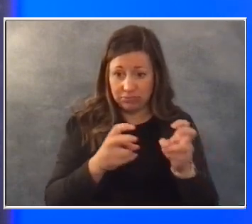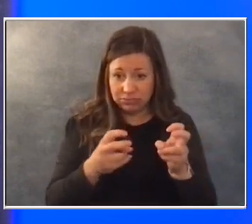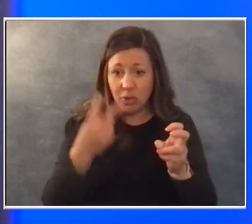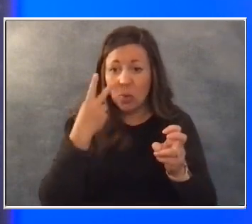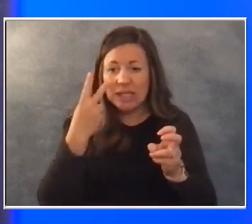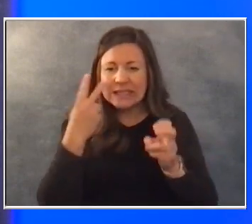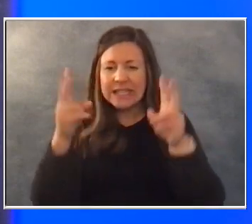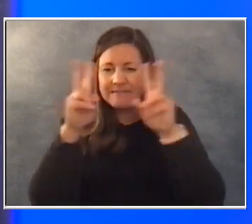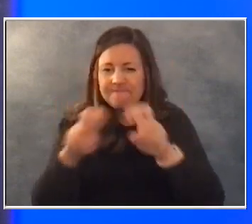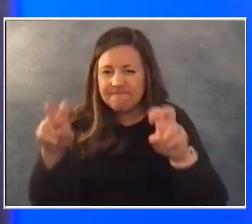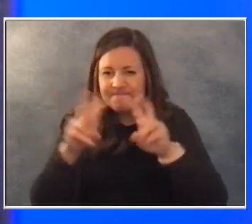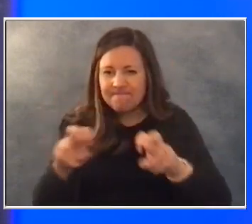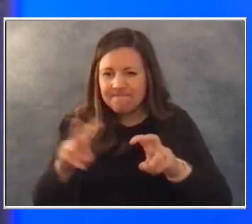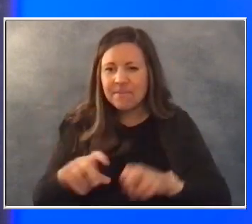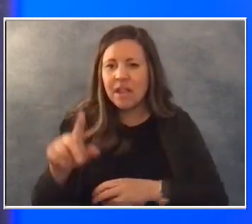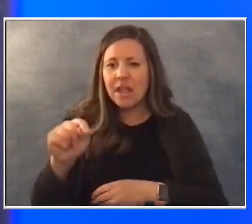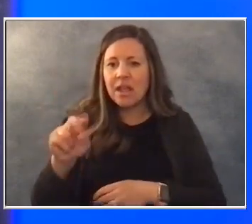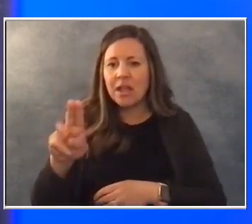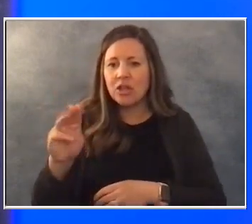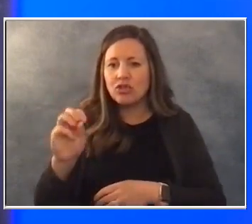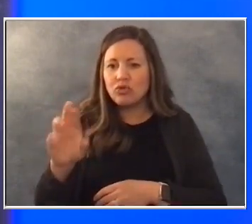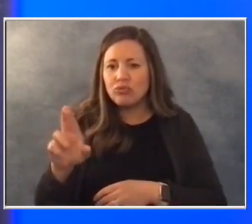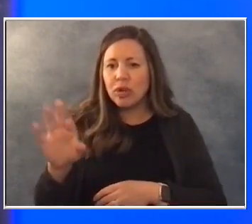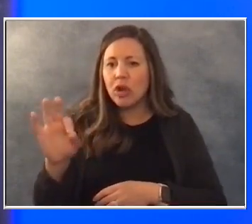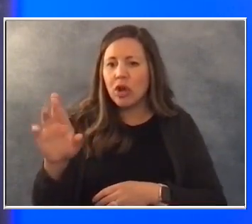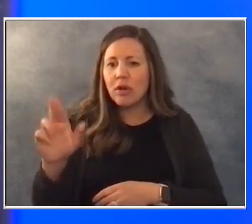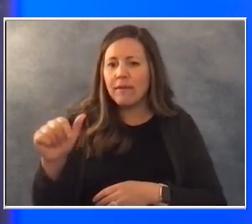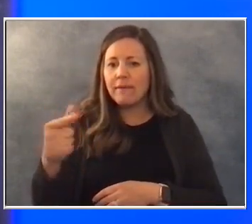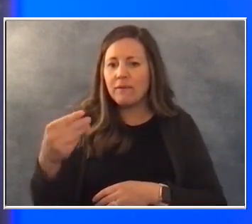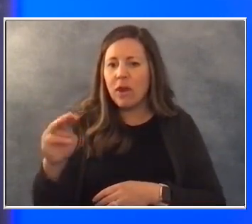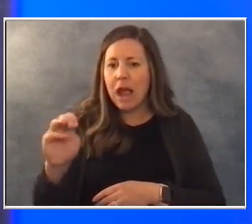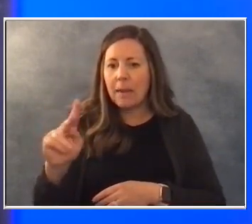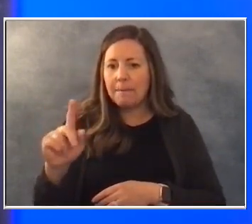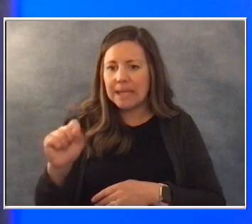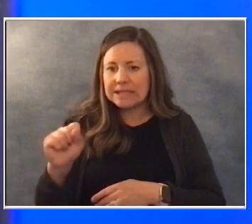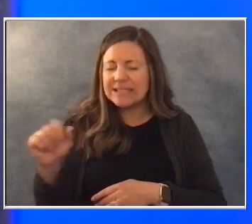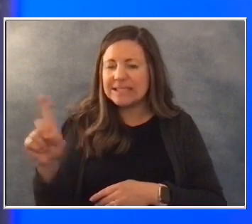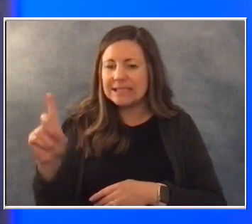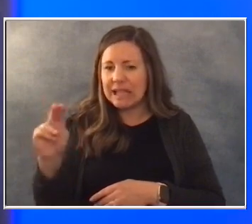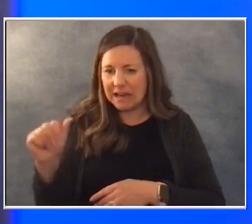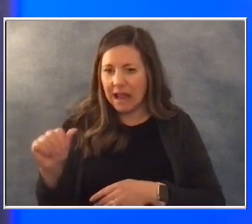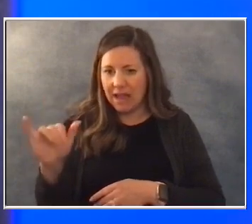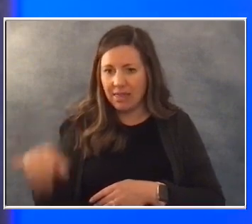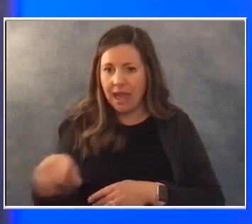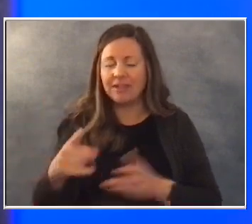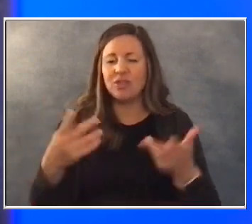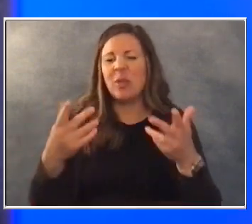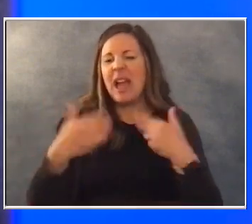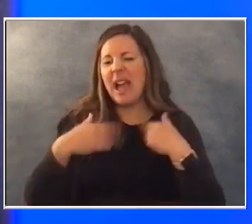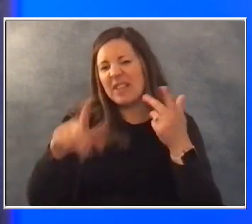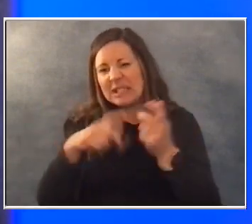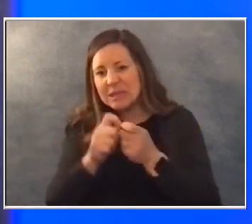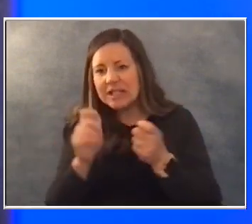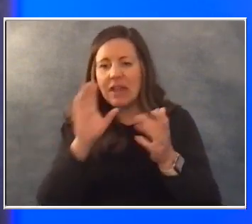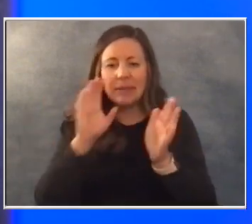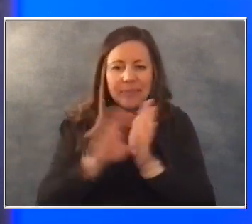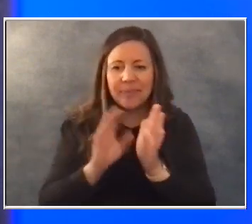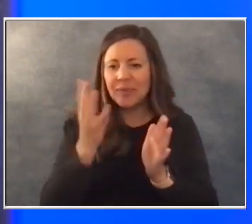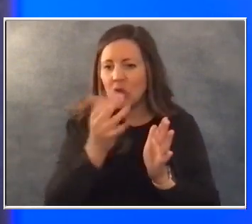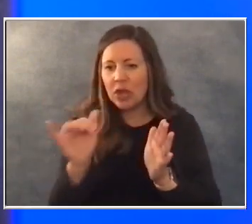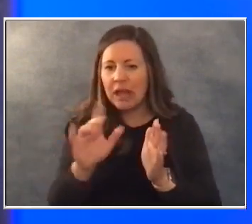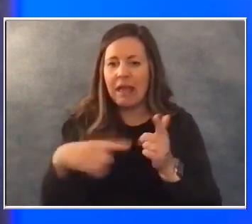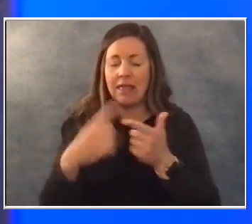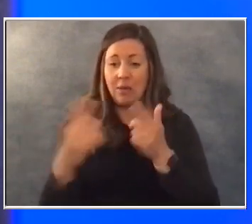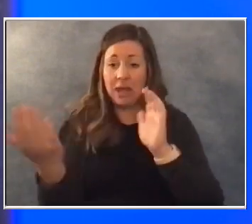cell fragments or DNA in the bloodstream, and then compare that. So there's a signature we develop with that, and compare that to the surgical